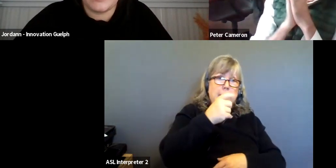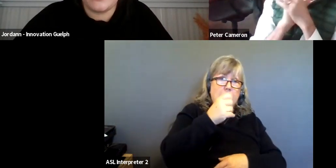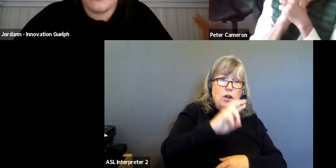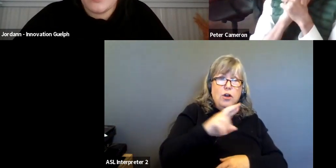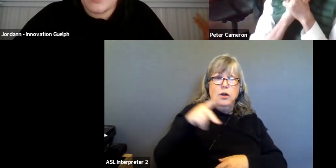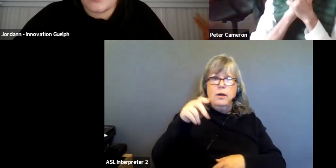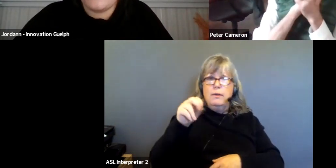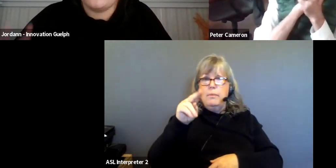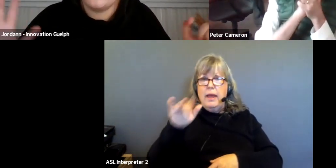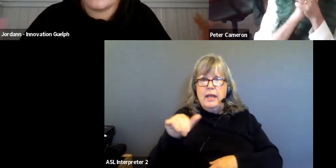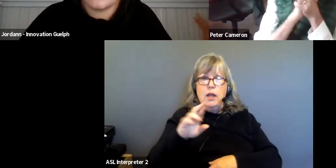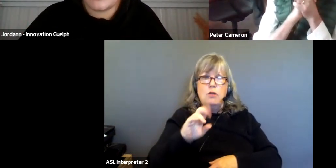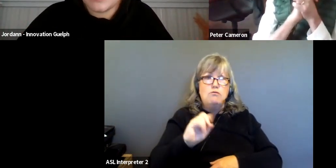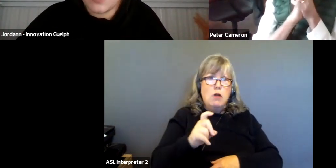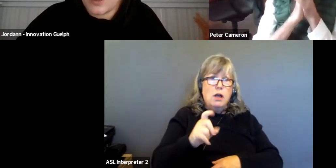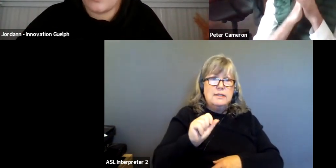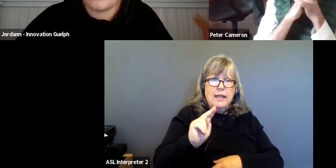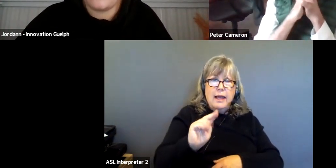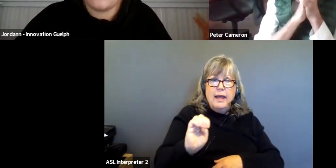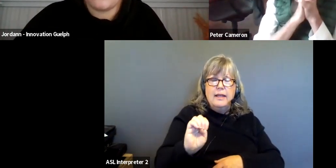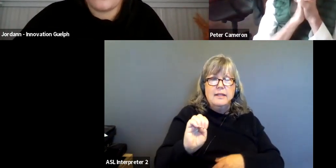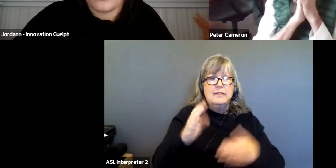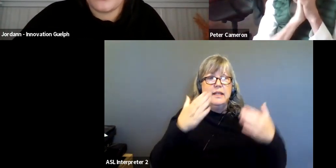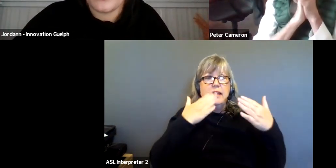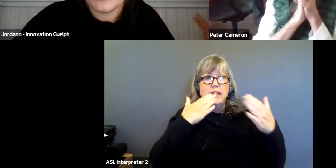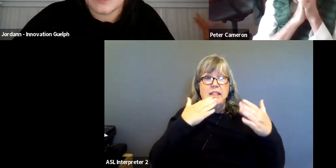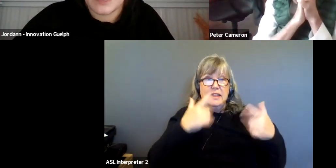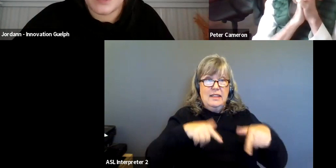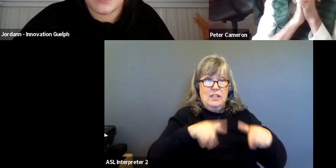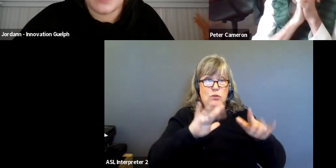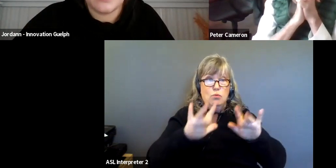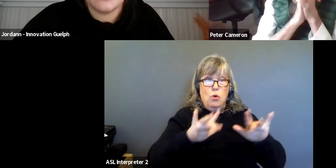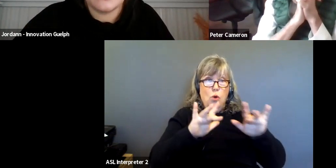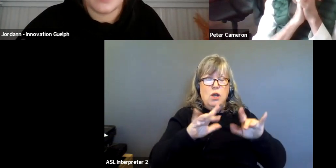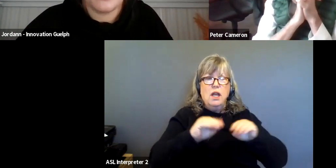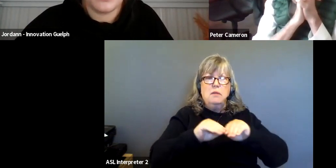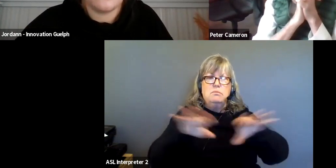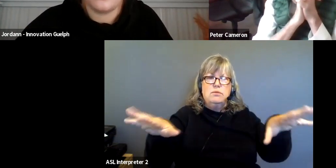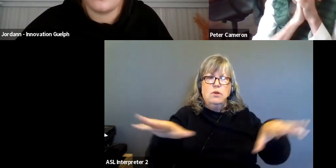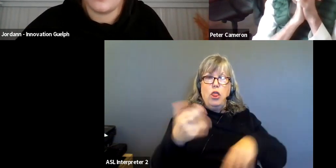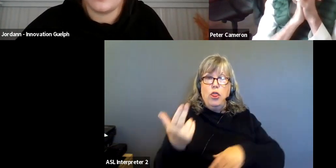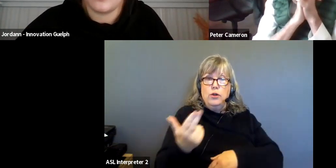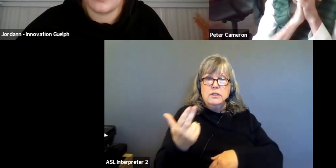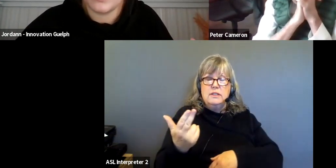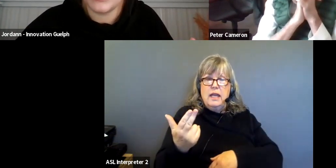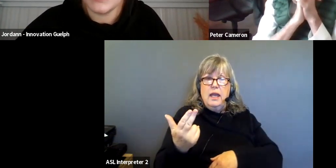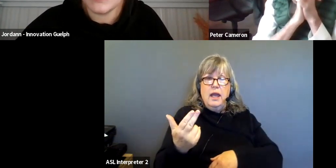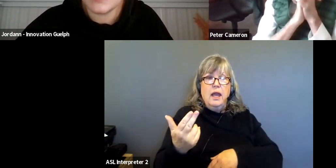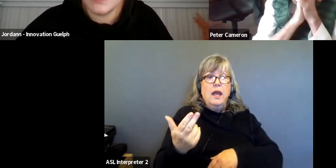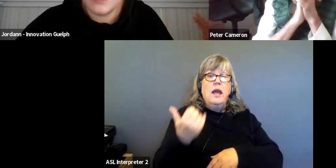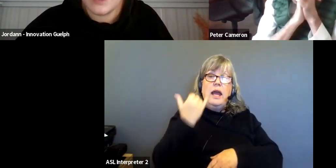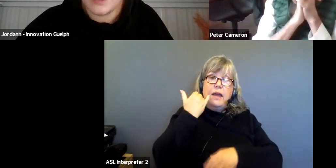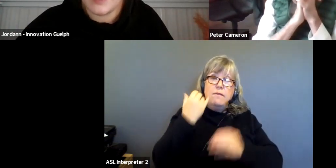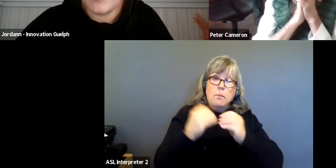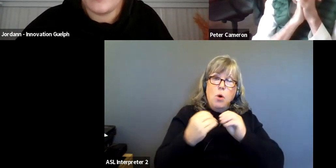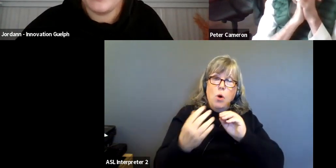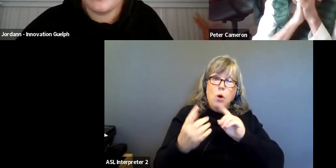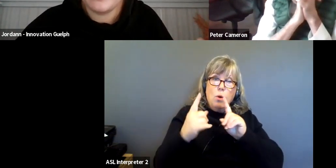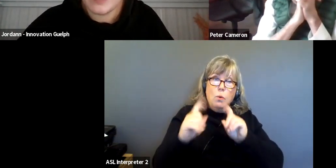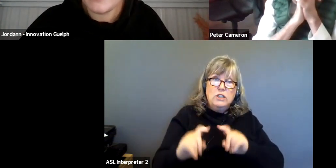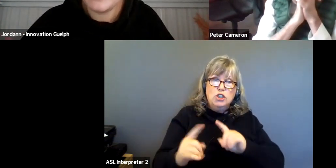for joining. Slides and recording will go out on Thursday, and I am here if you have any more questions.